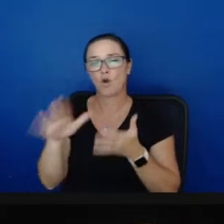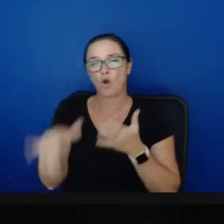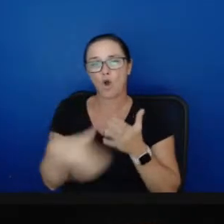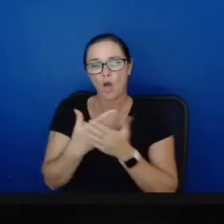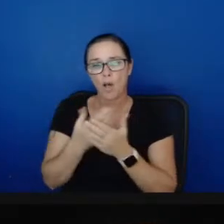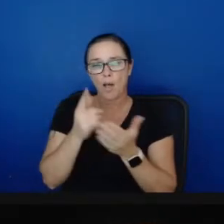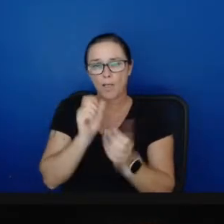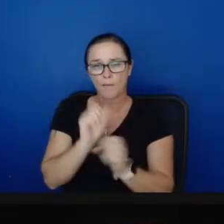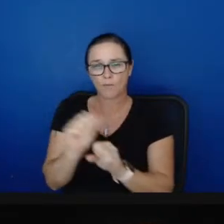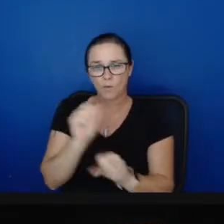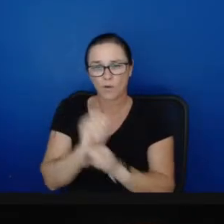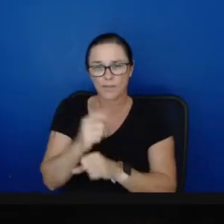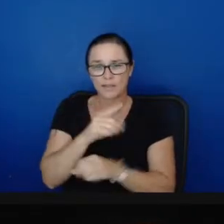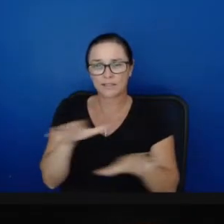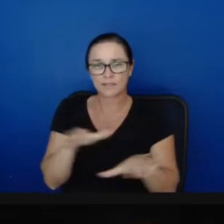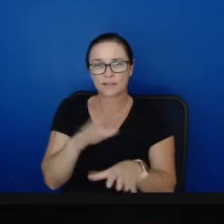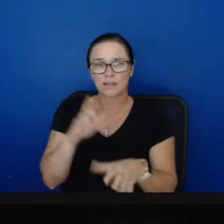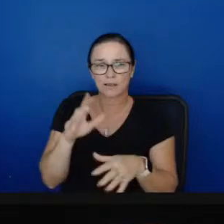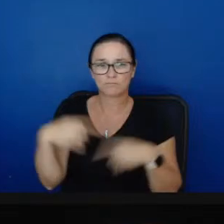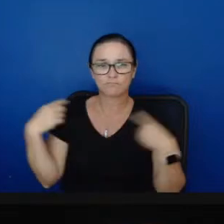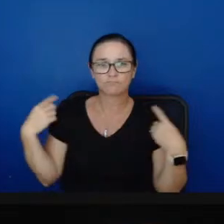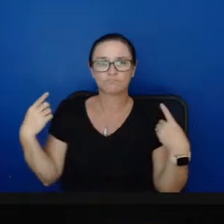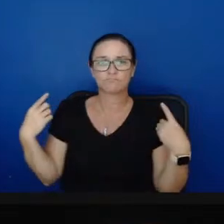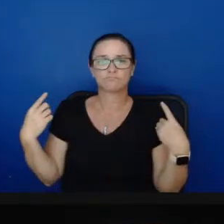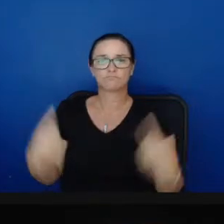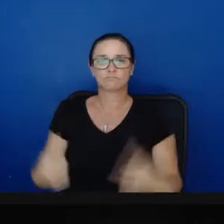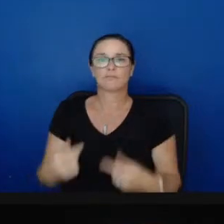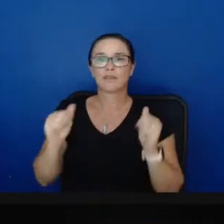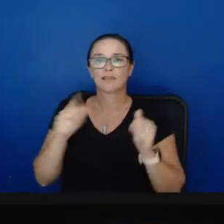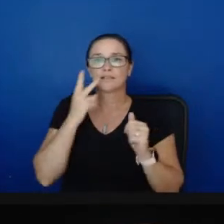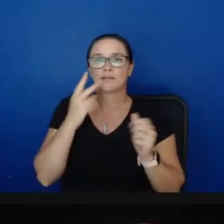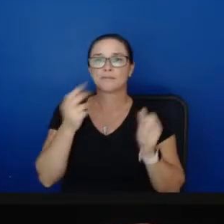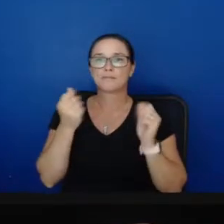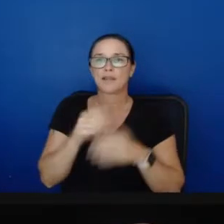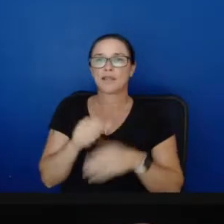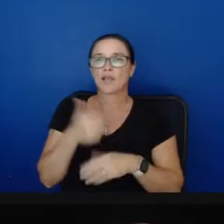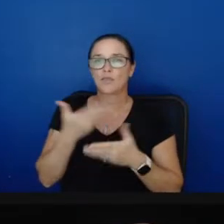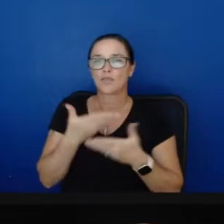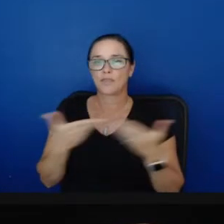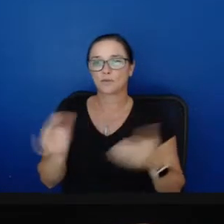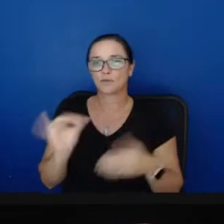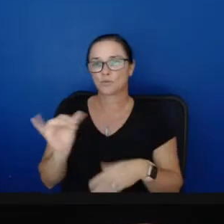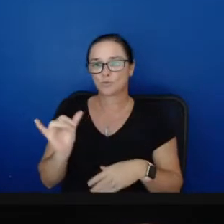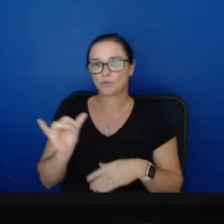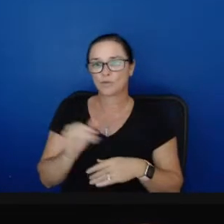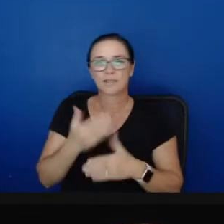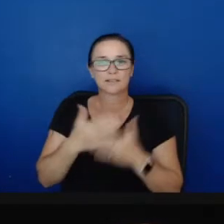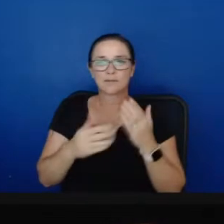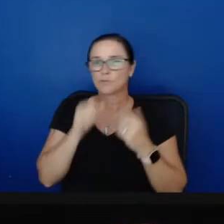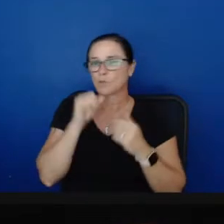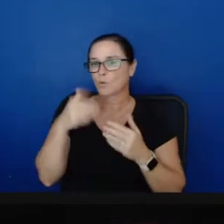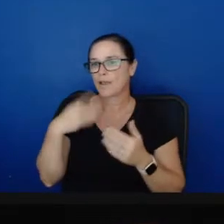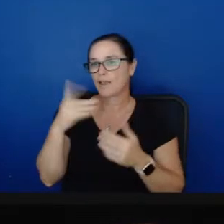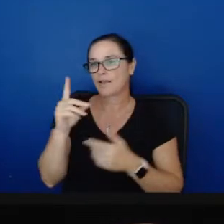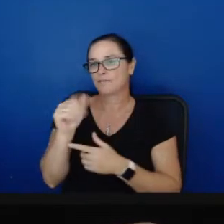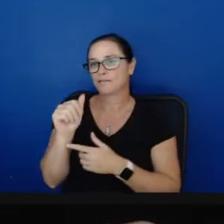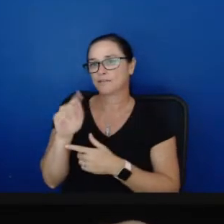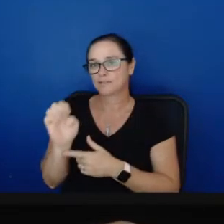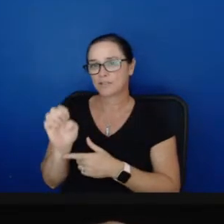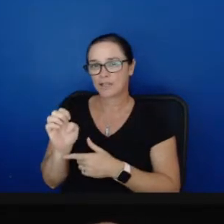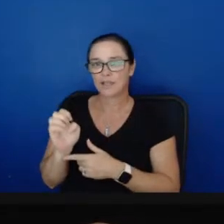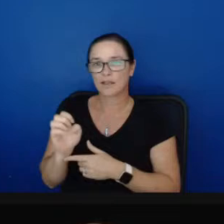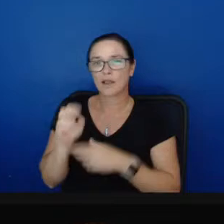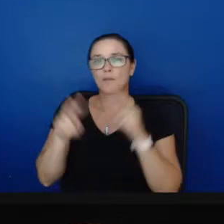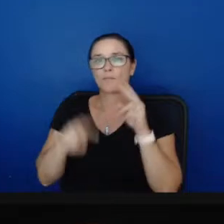over his whole career, you can see a lot of other things here as well, right? So some of these are not dated, but monitoring volcanic processes